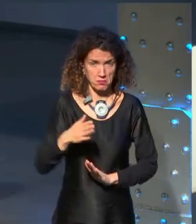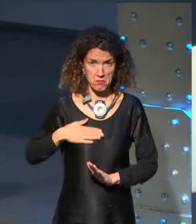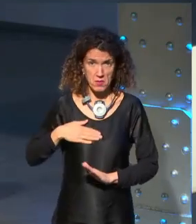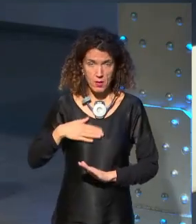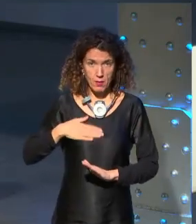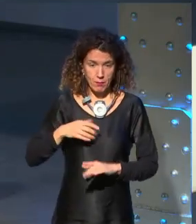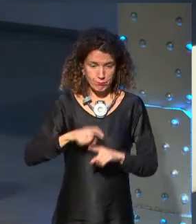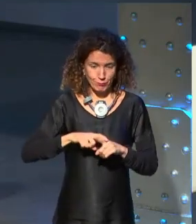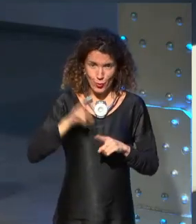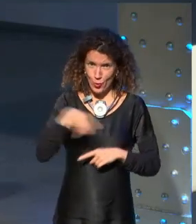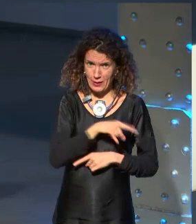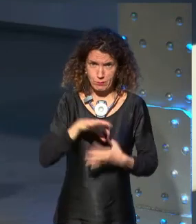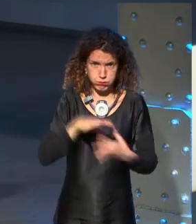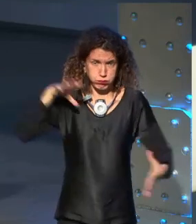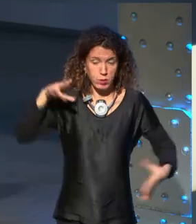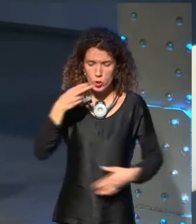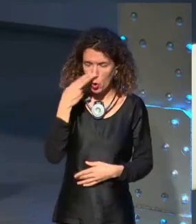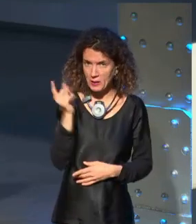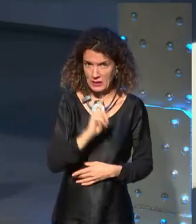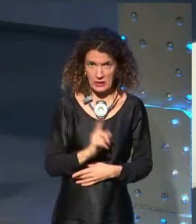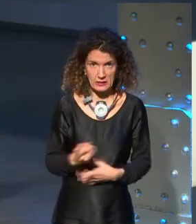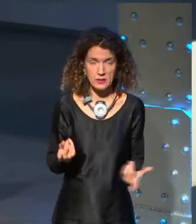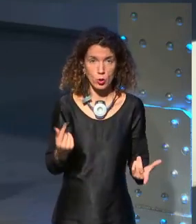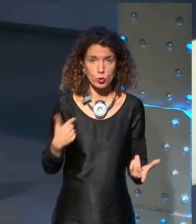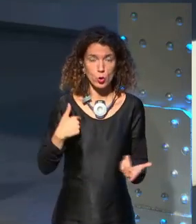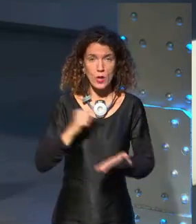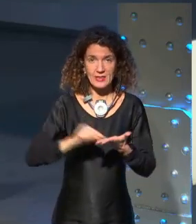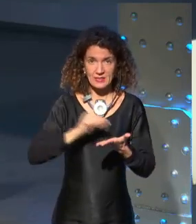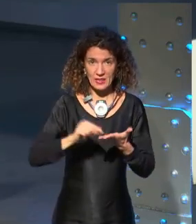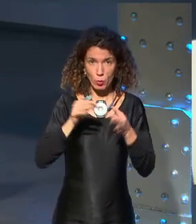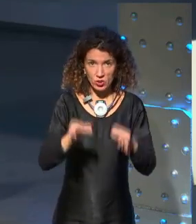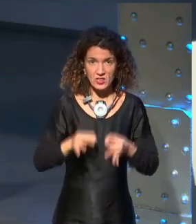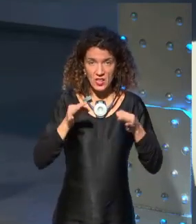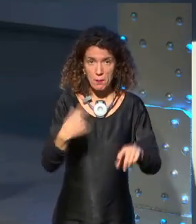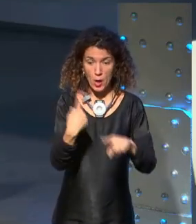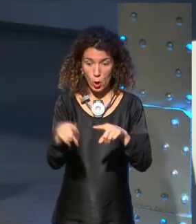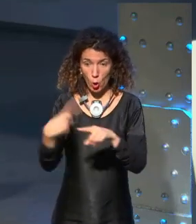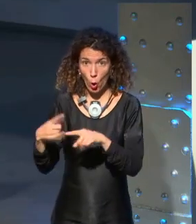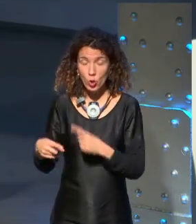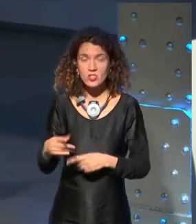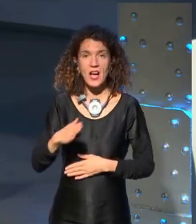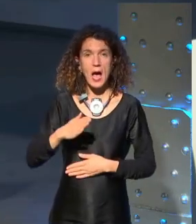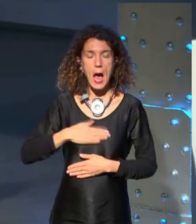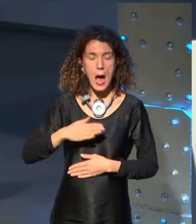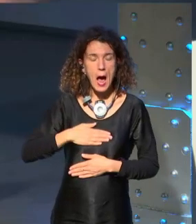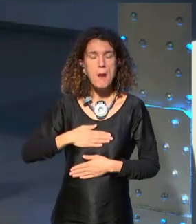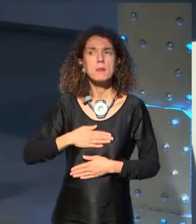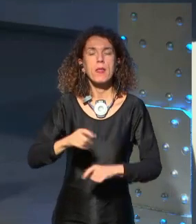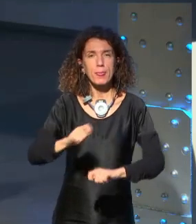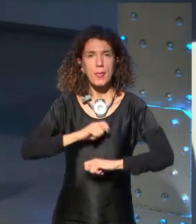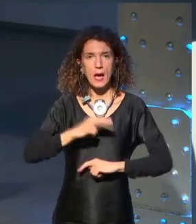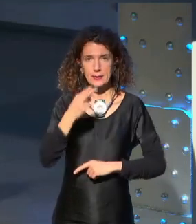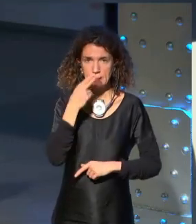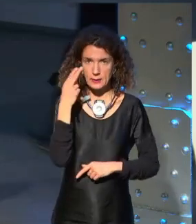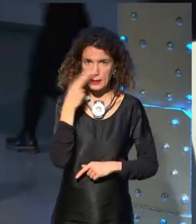in. I write about things that I find interesting. I